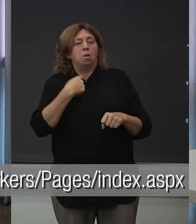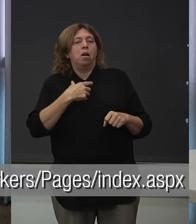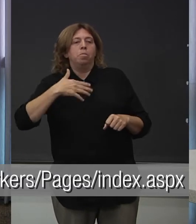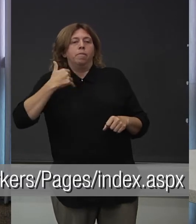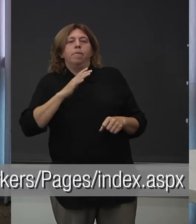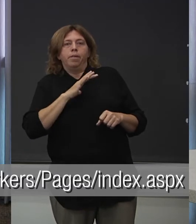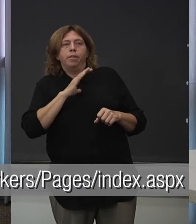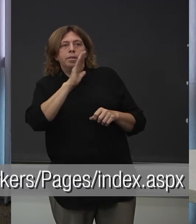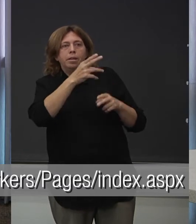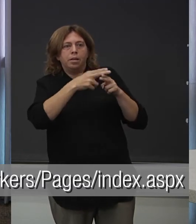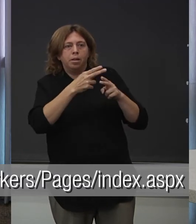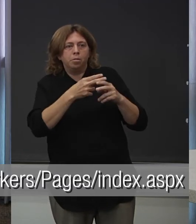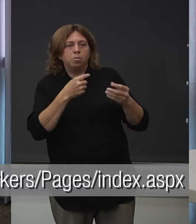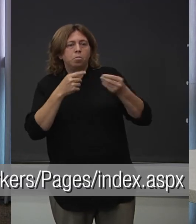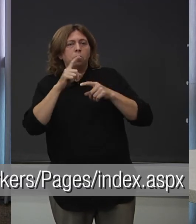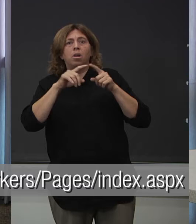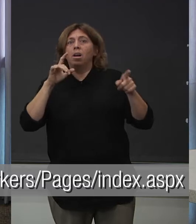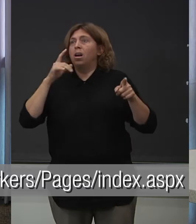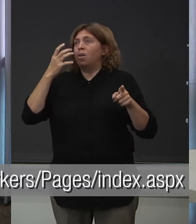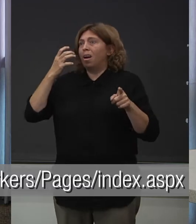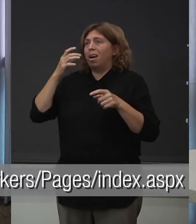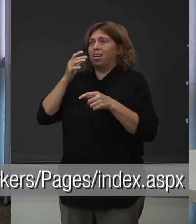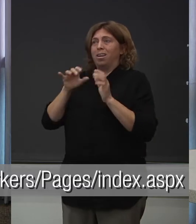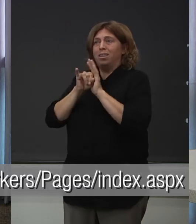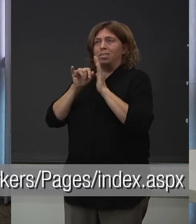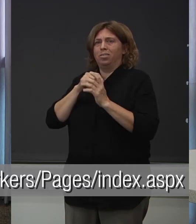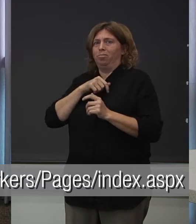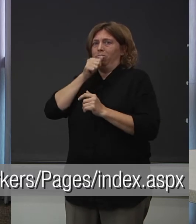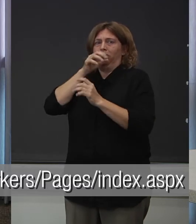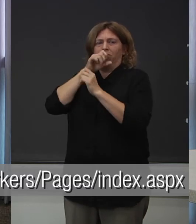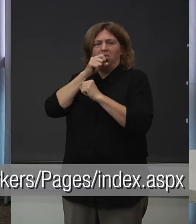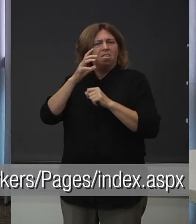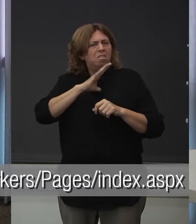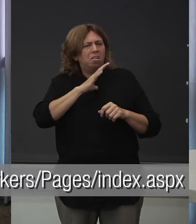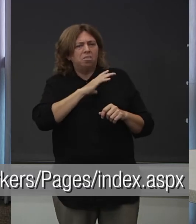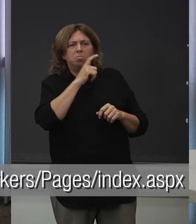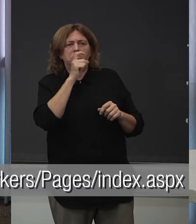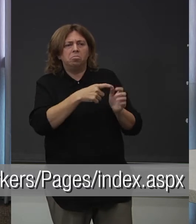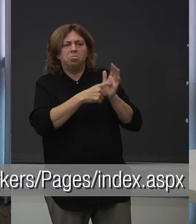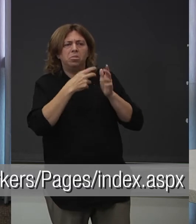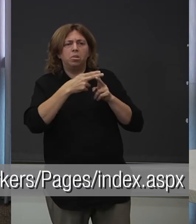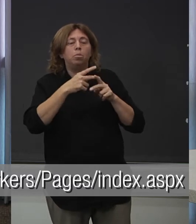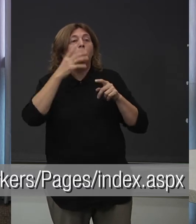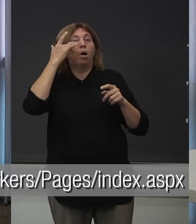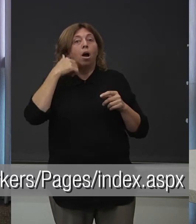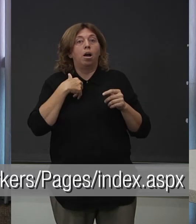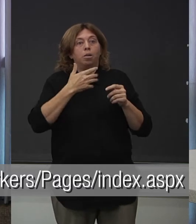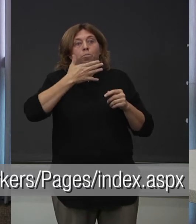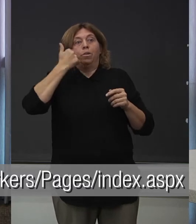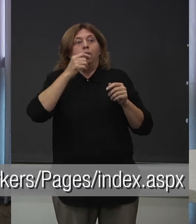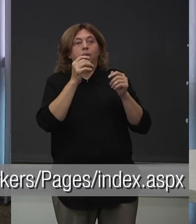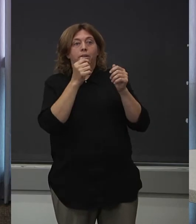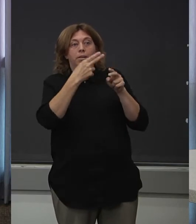up with you either to get additional information or to let you know on the resolution of the issue.